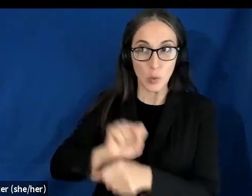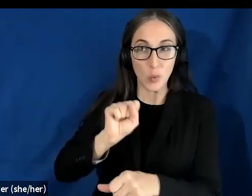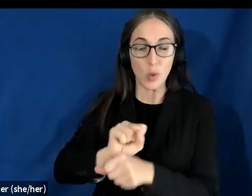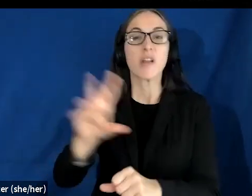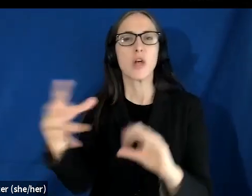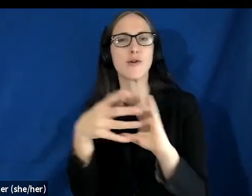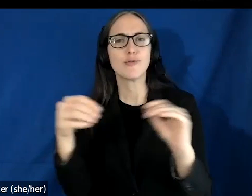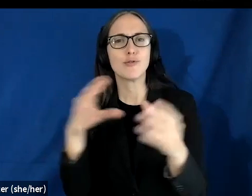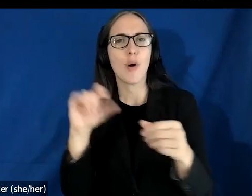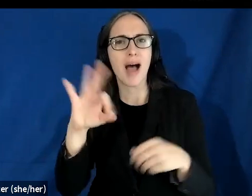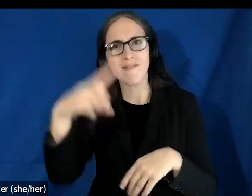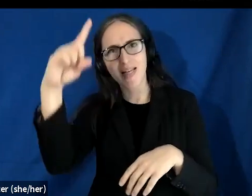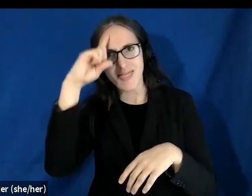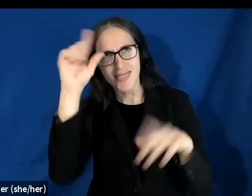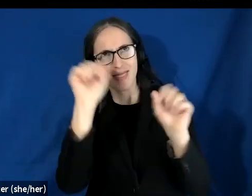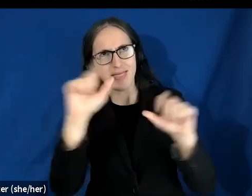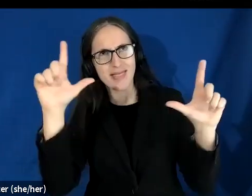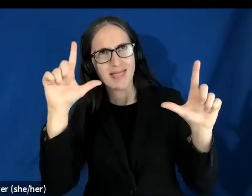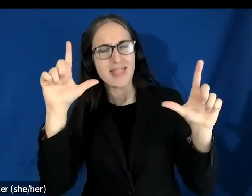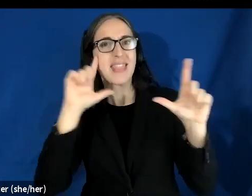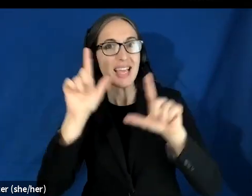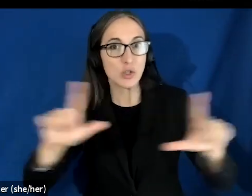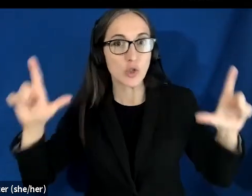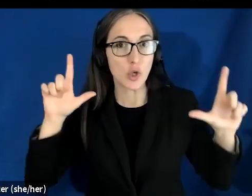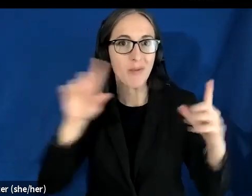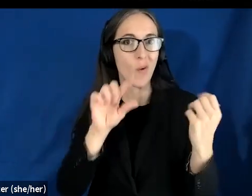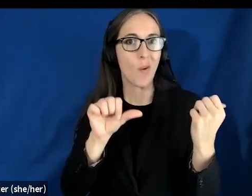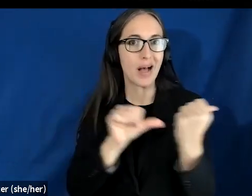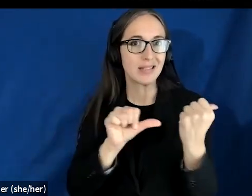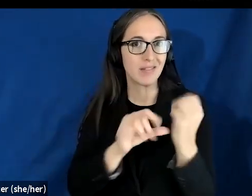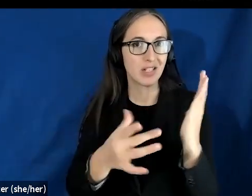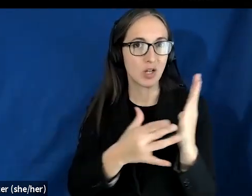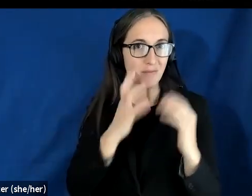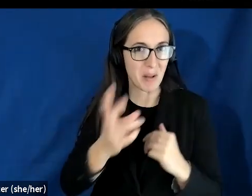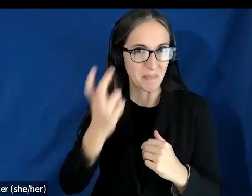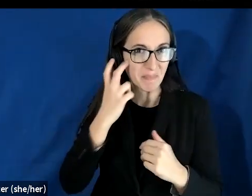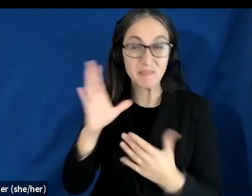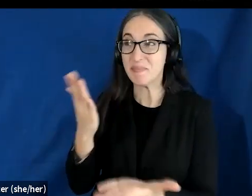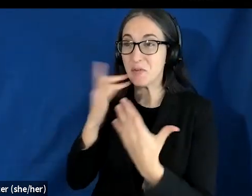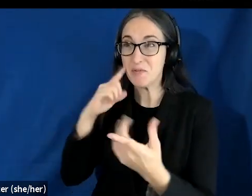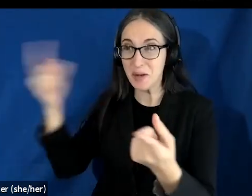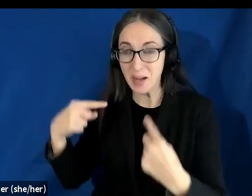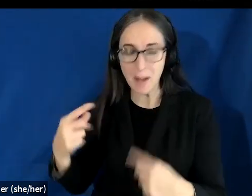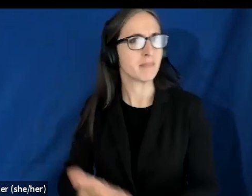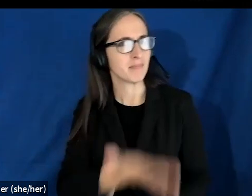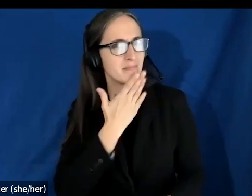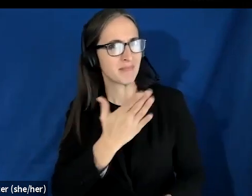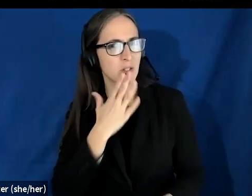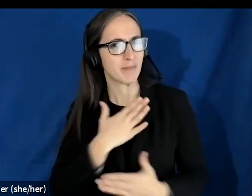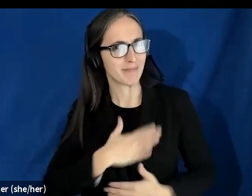technology for blind assistive tech. Zuby, thank you so much for being here. Thanks so much, and it's a pleasure to be here with you